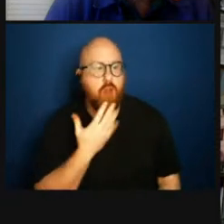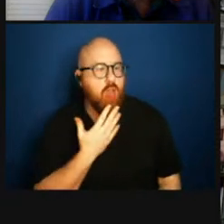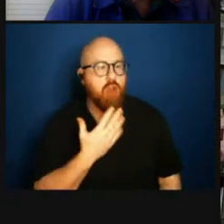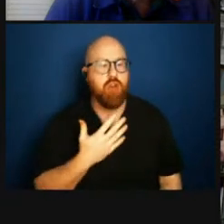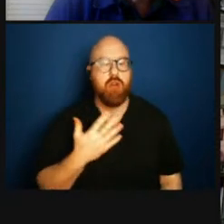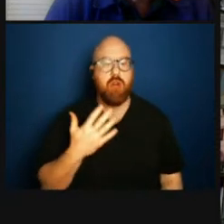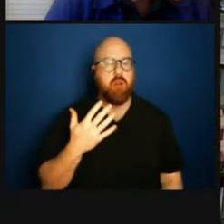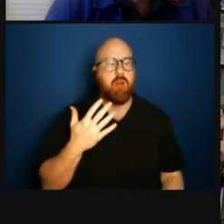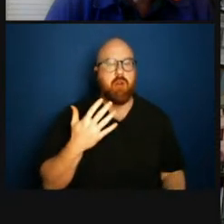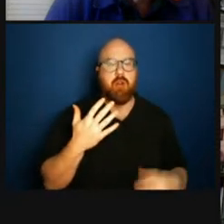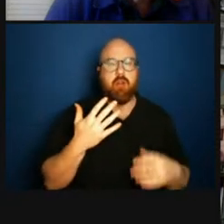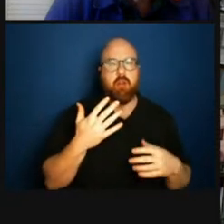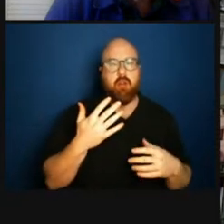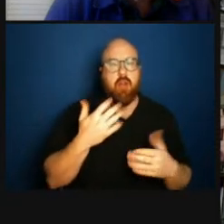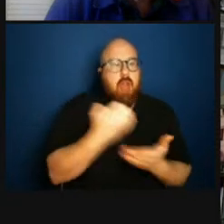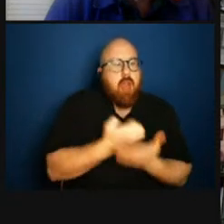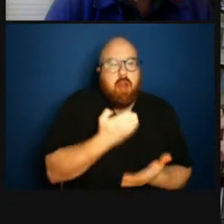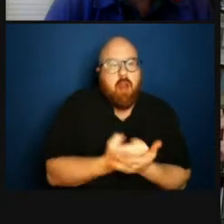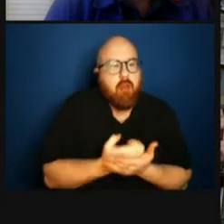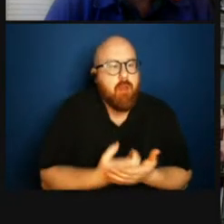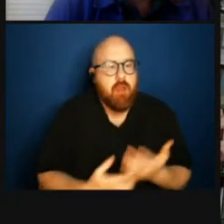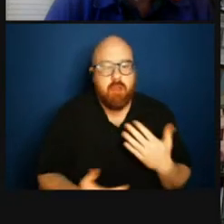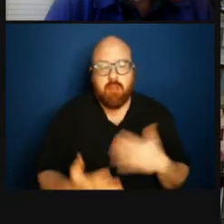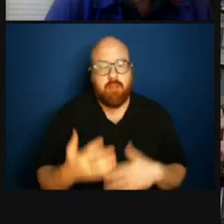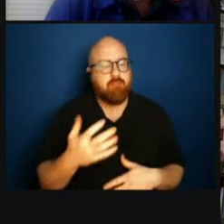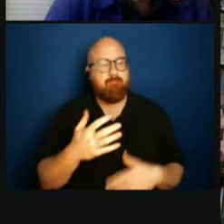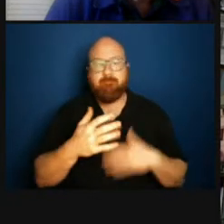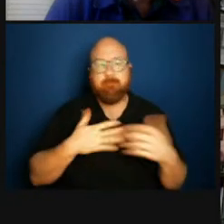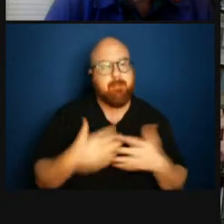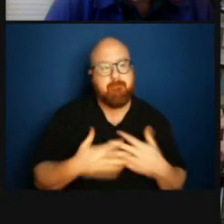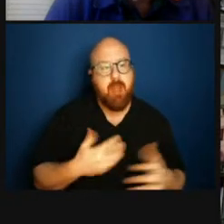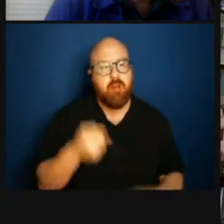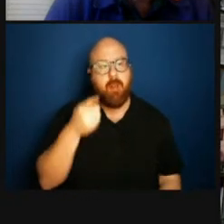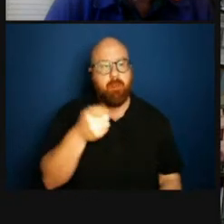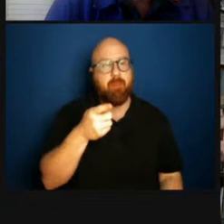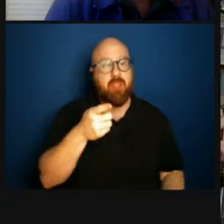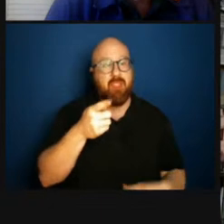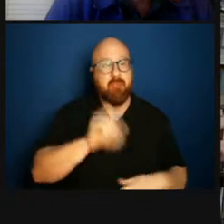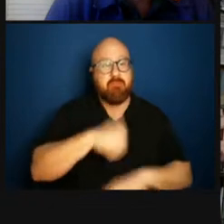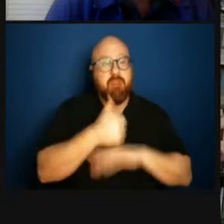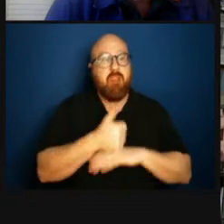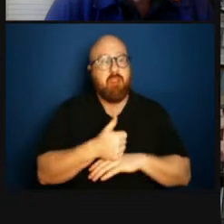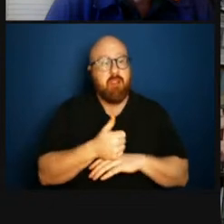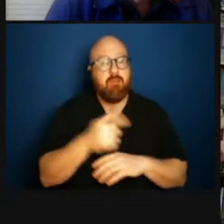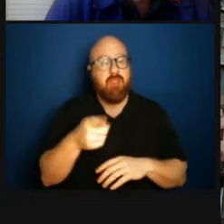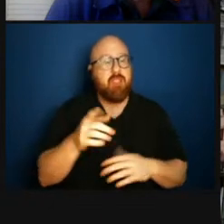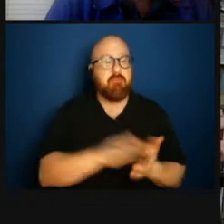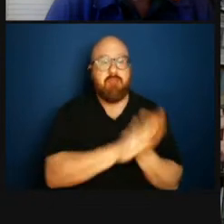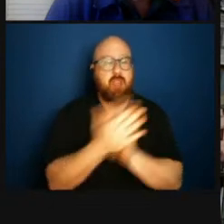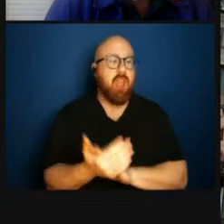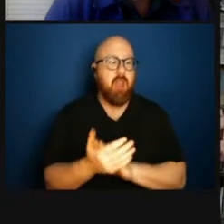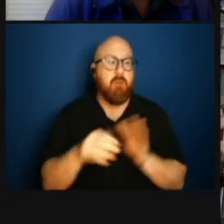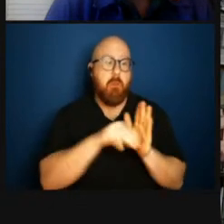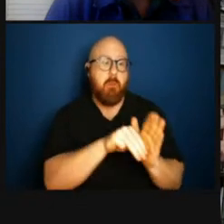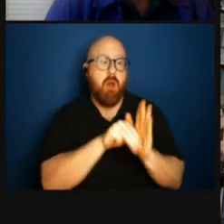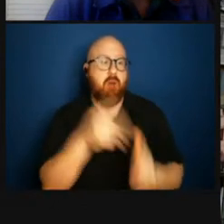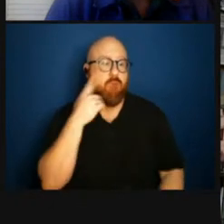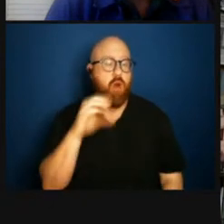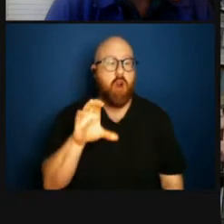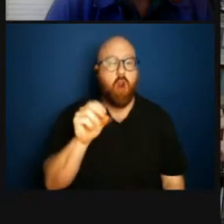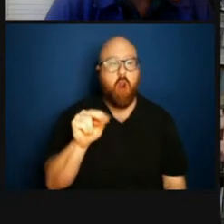were invited in. It became a model for the Carnegie and many other libraries. And